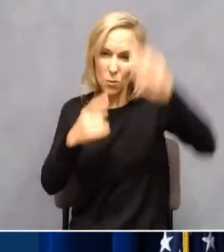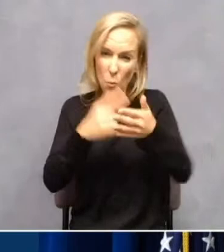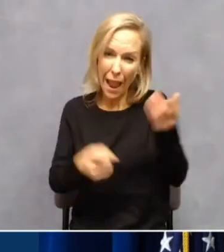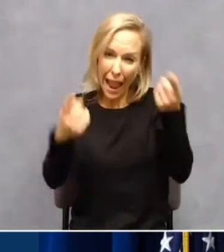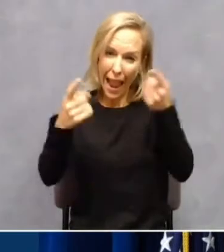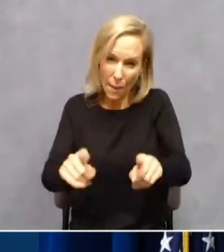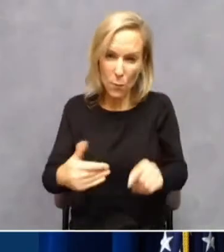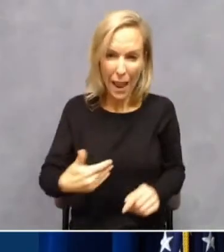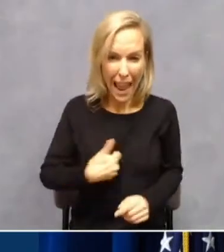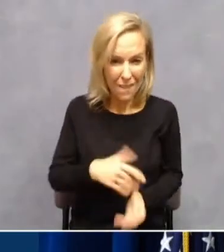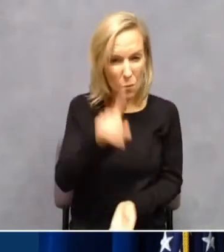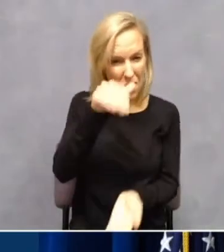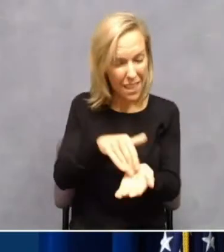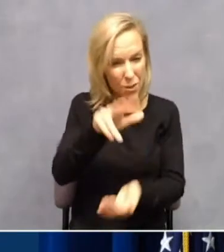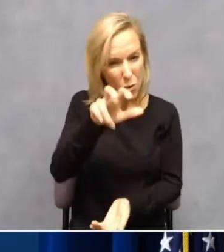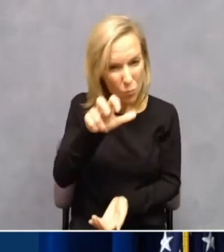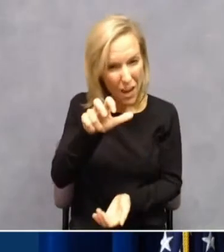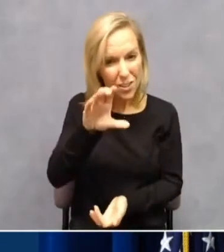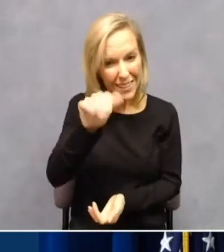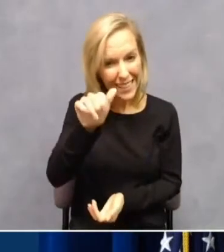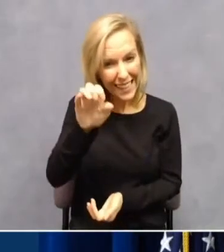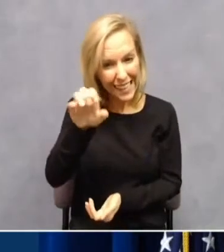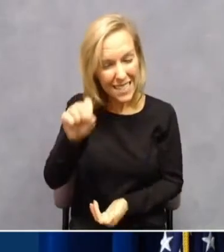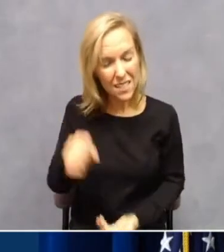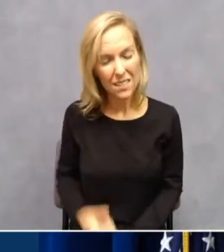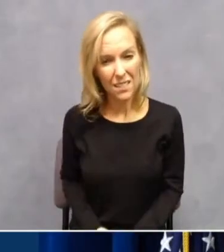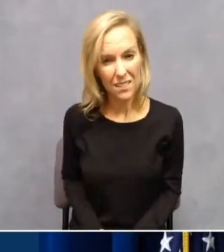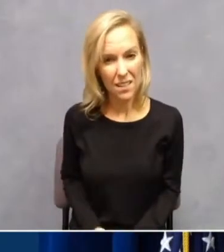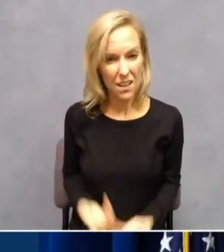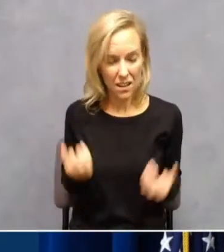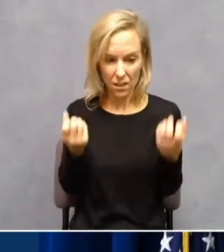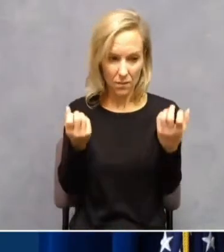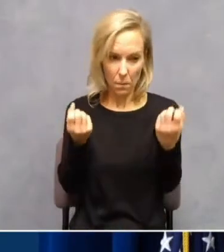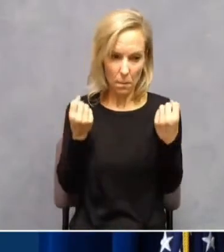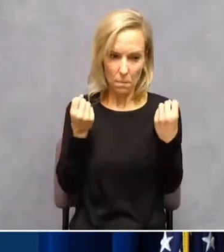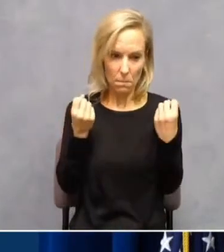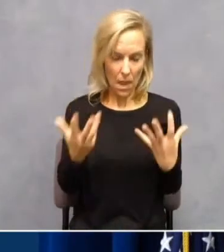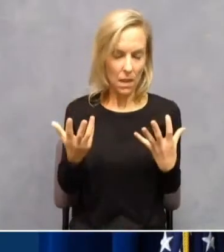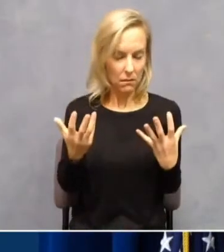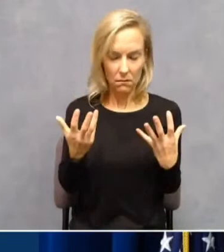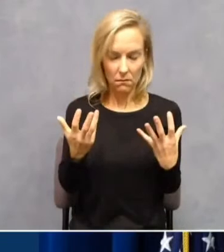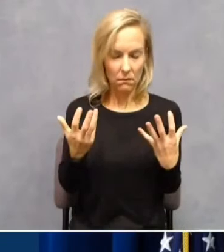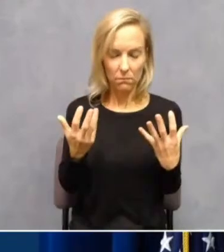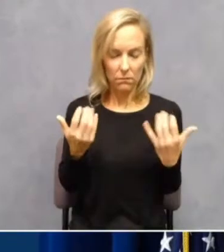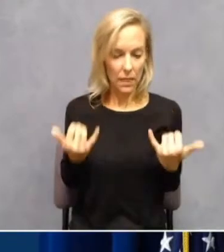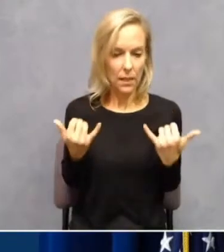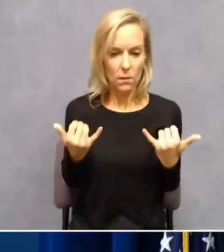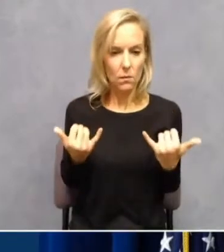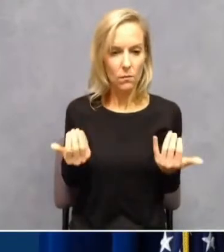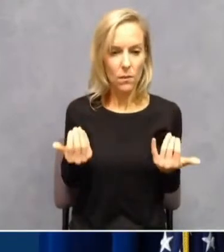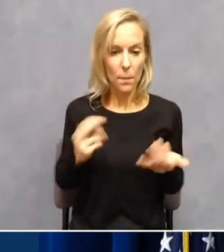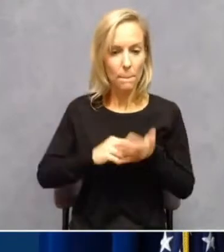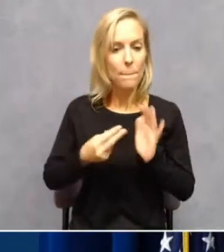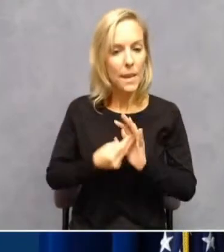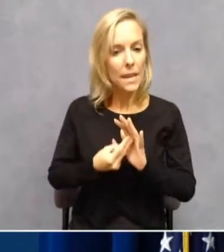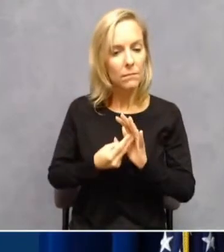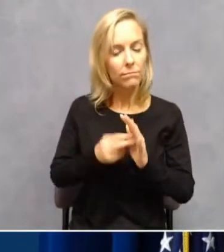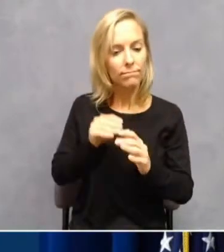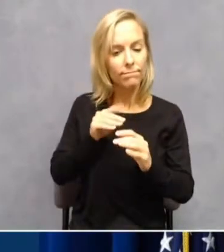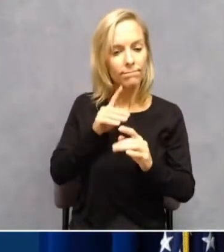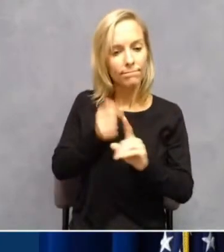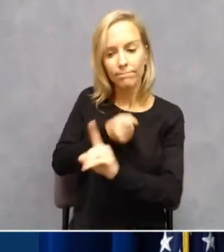cases. When we have a lot of cases, we also end up with more death. And so